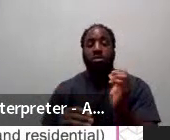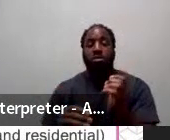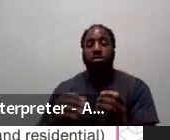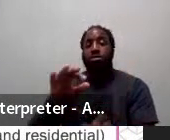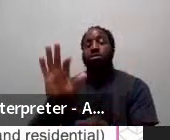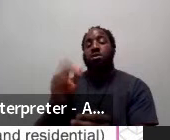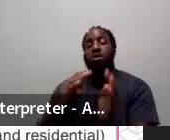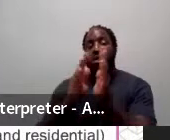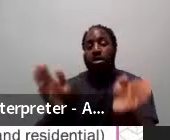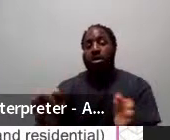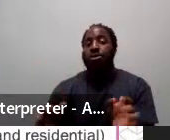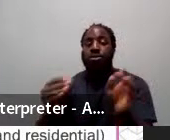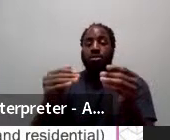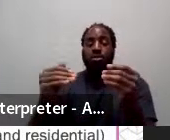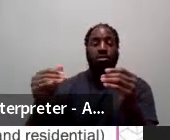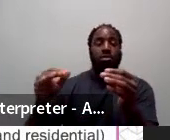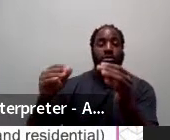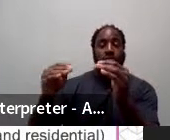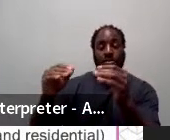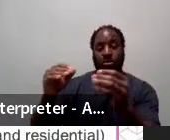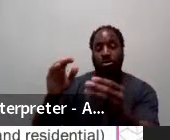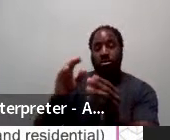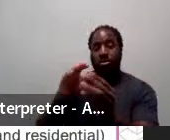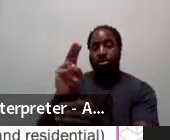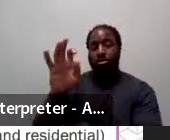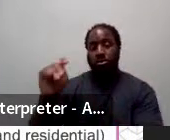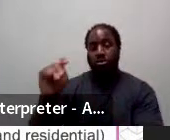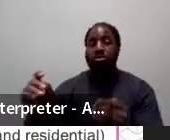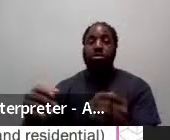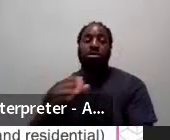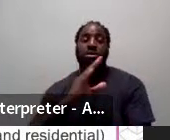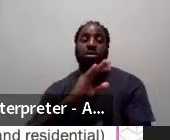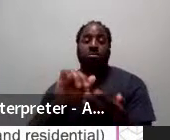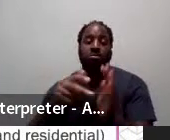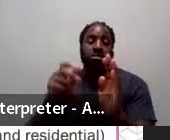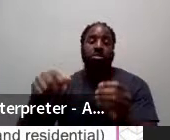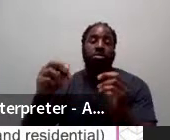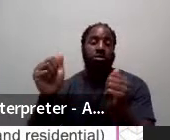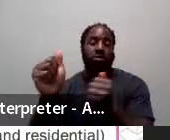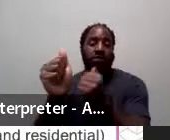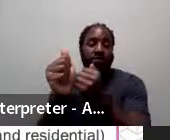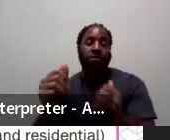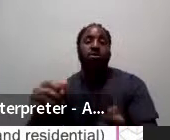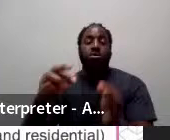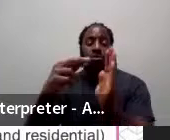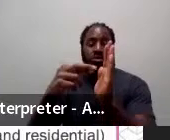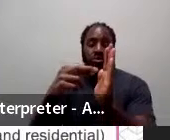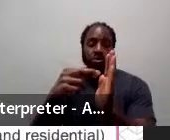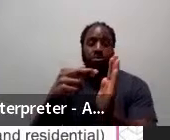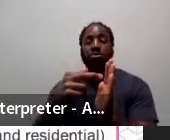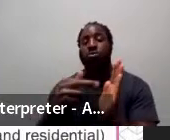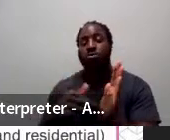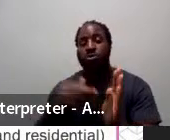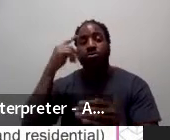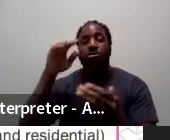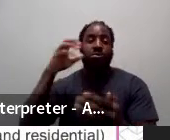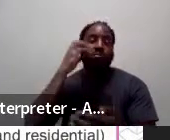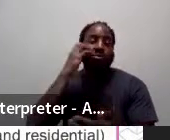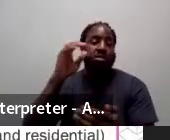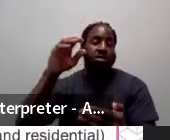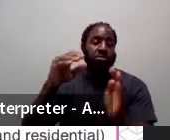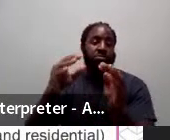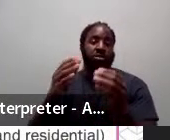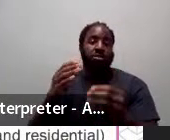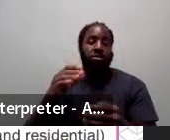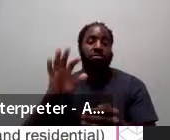would mean that housing here would need to comply with the R6, which is a medium density district regulations, and that